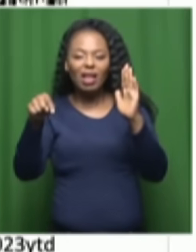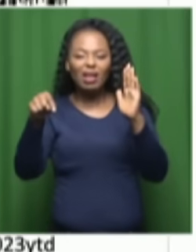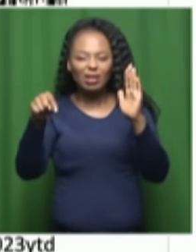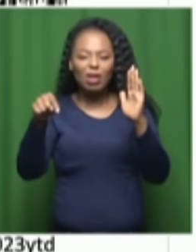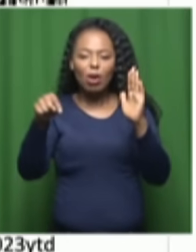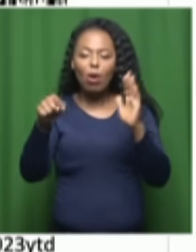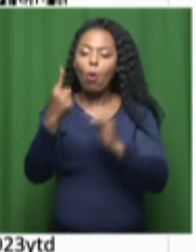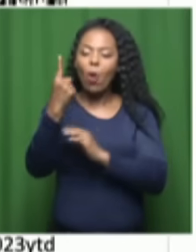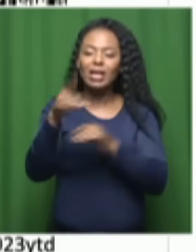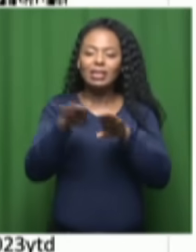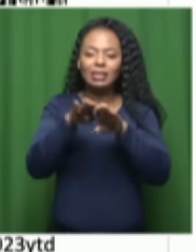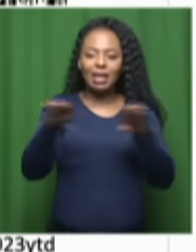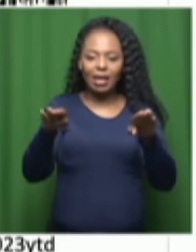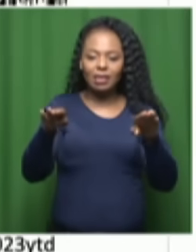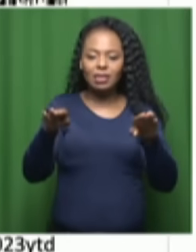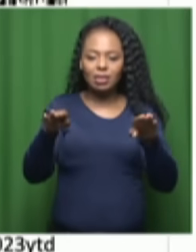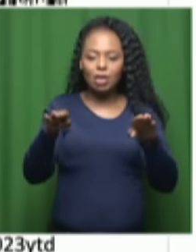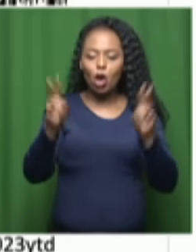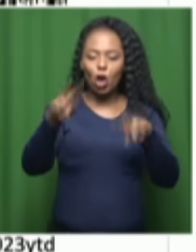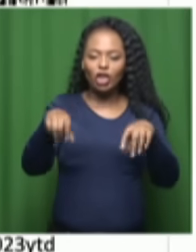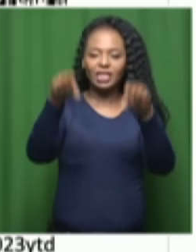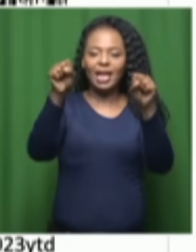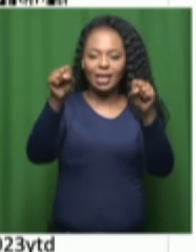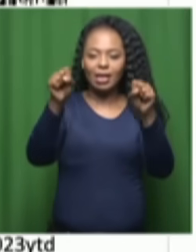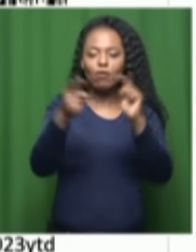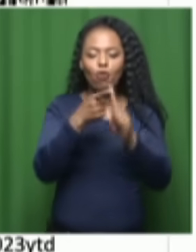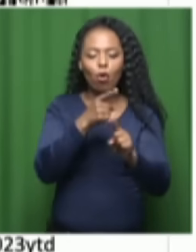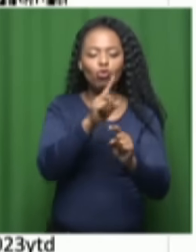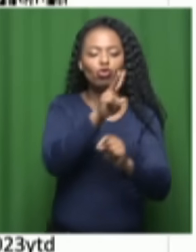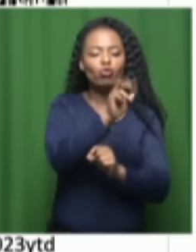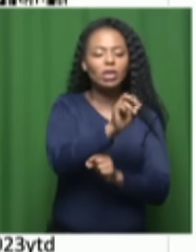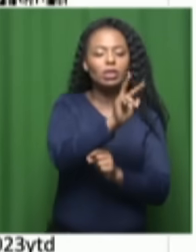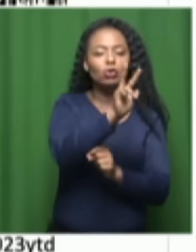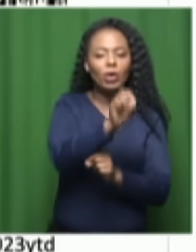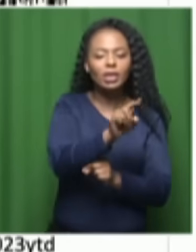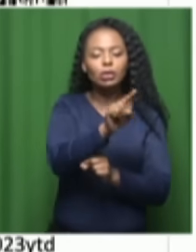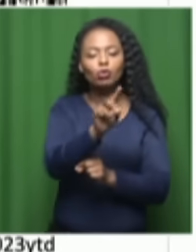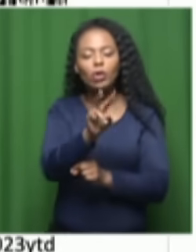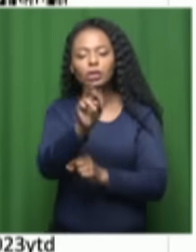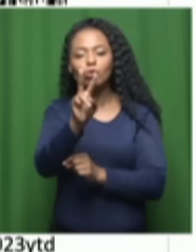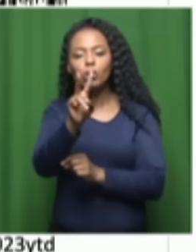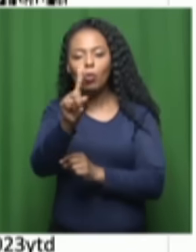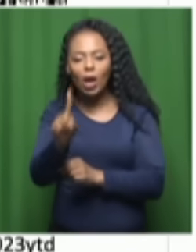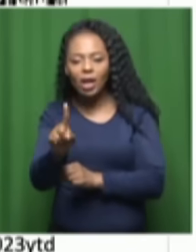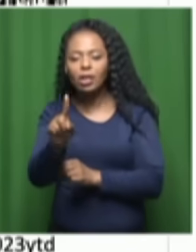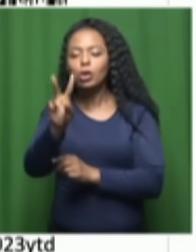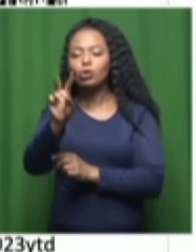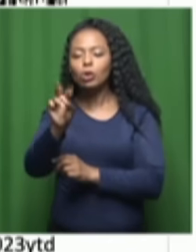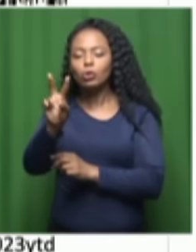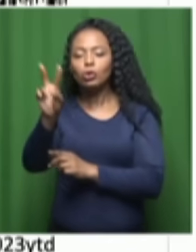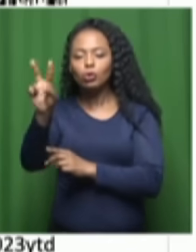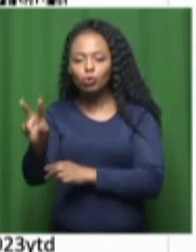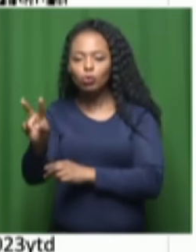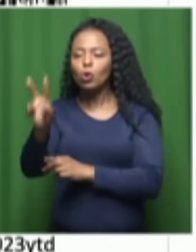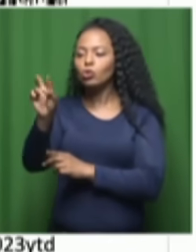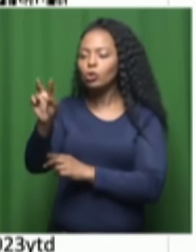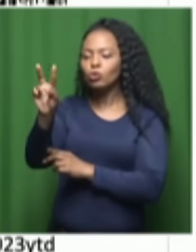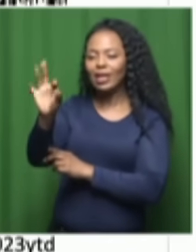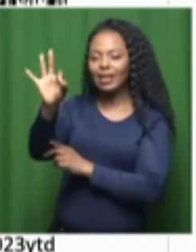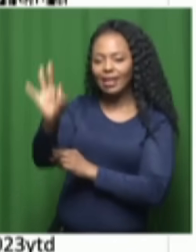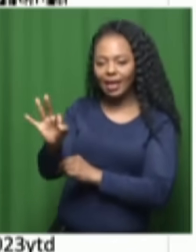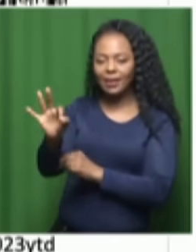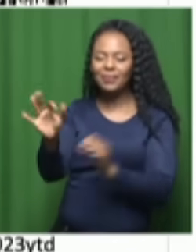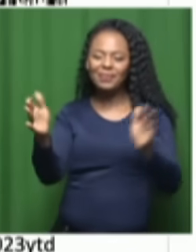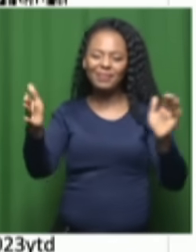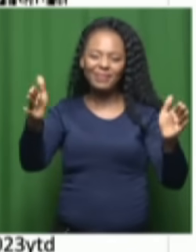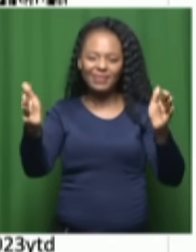load shedding less year on year from 2020, 2021, 2022, 2023. The output